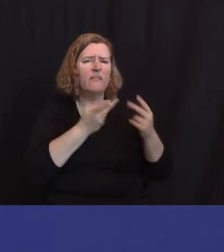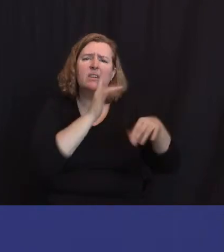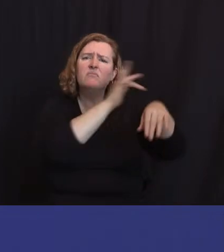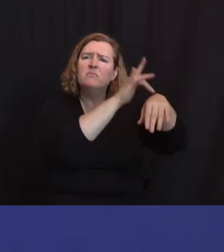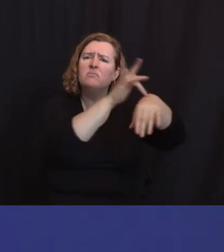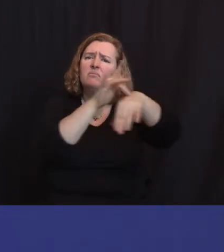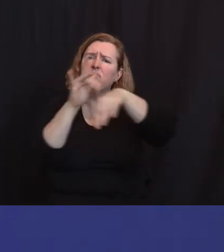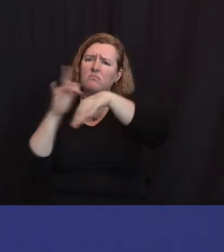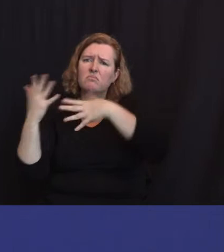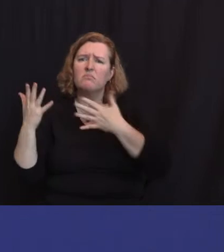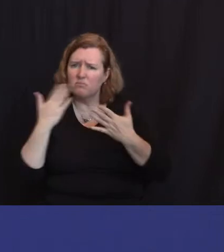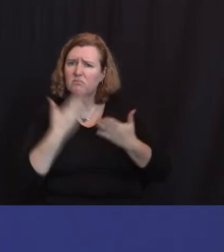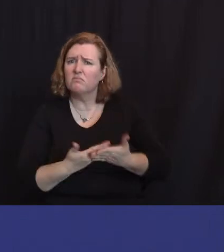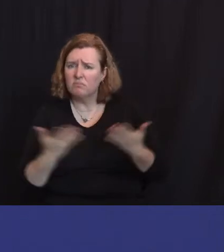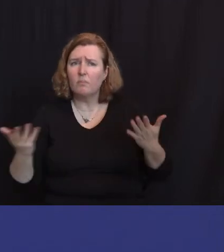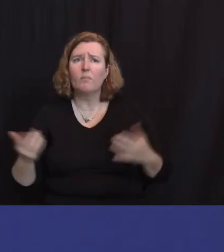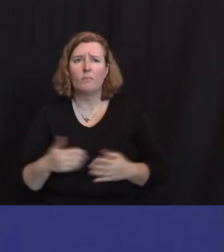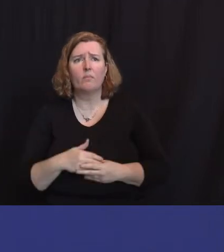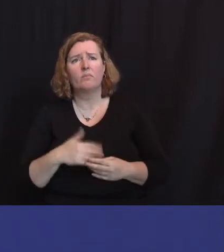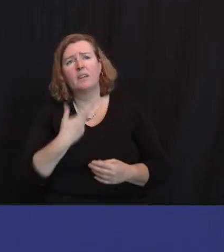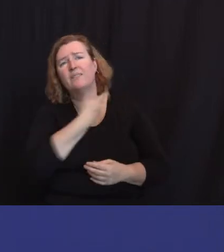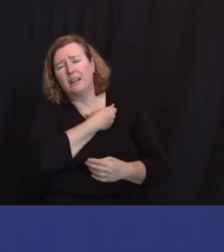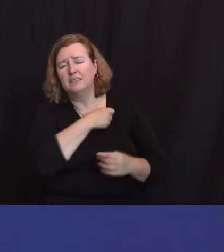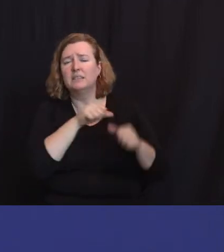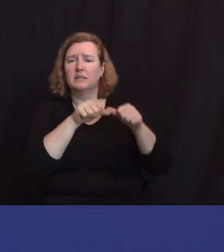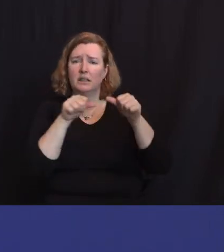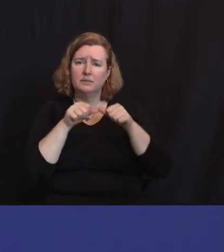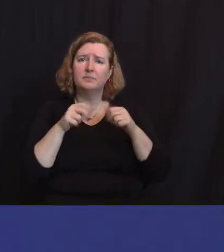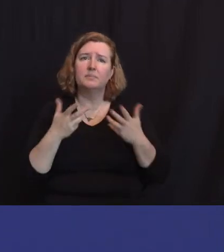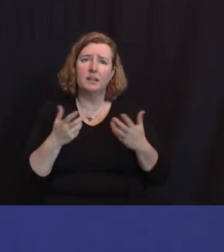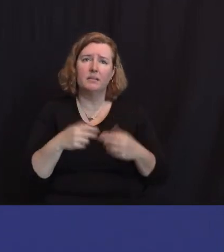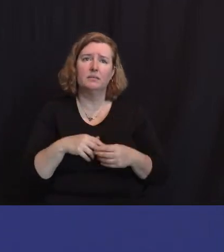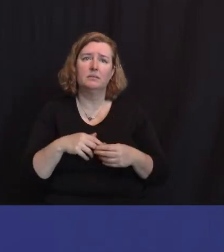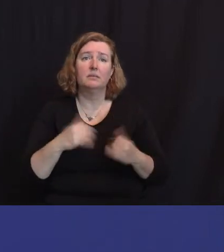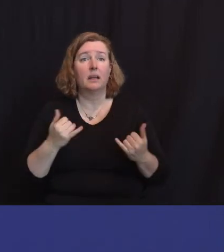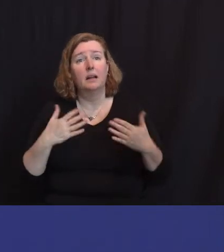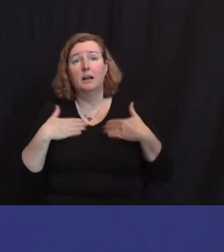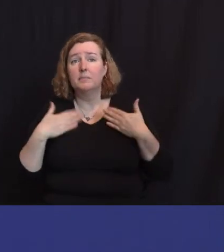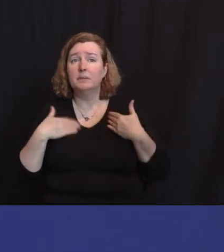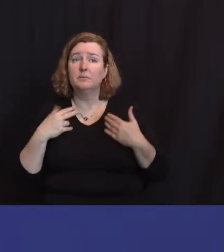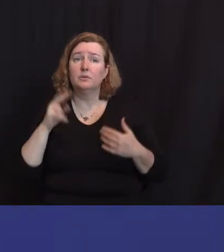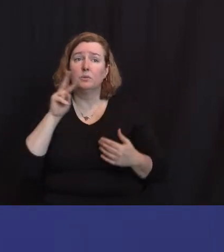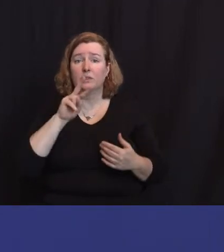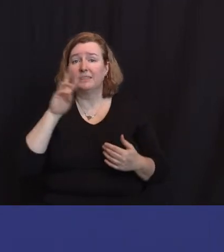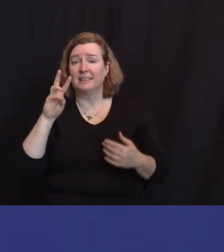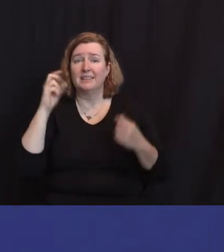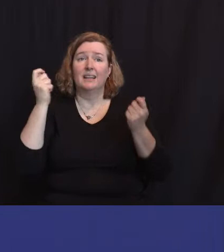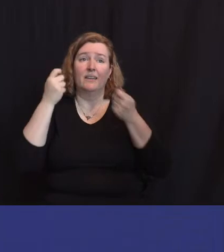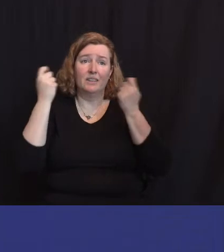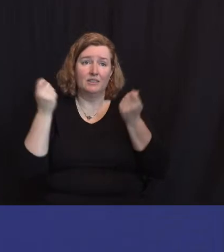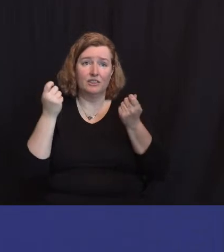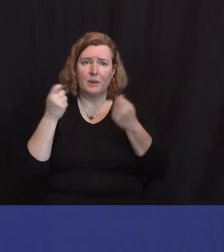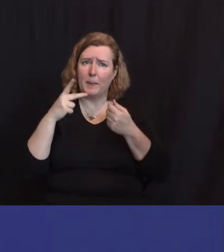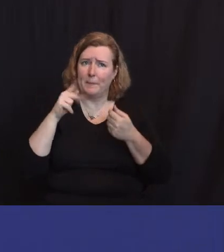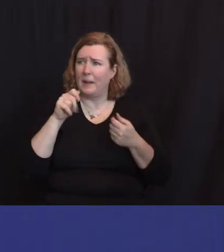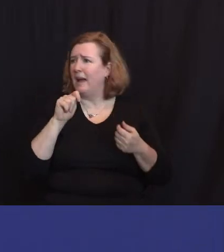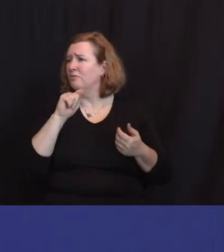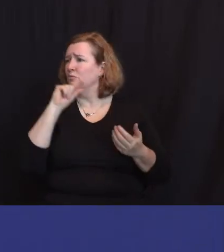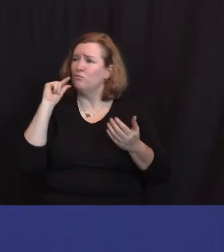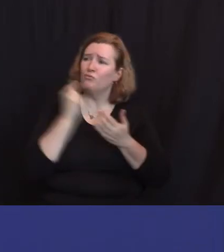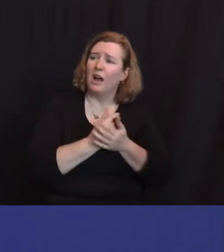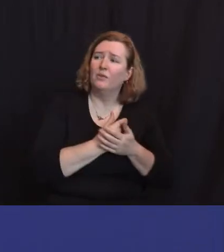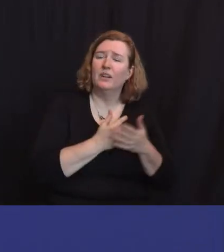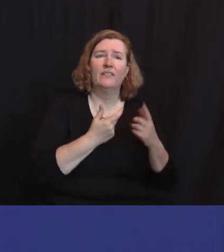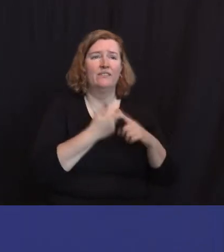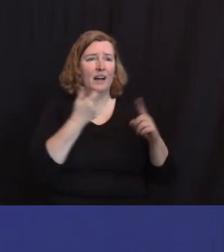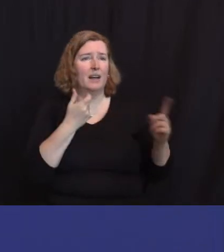good visit to a vaccination site. So, happy 26th anniversary, Pat, on your graduation. We do not have a slide with your final